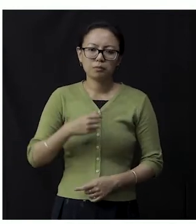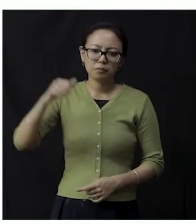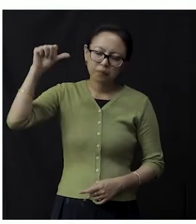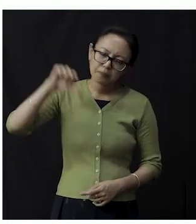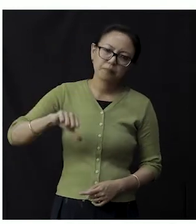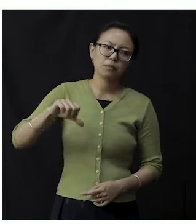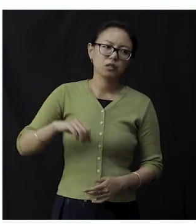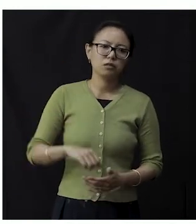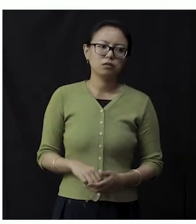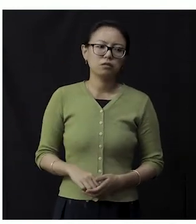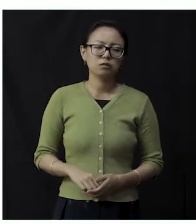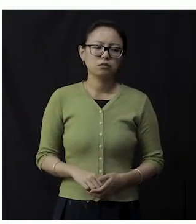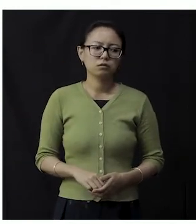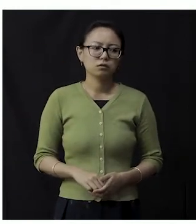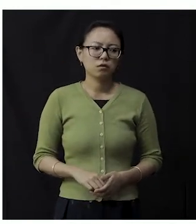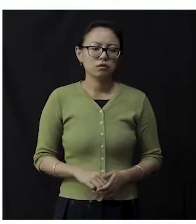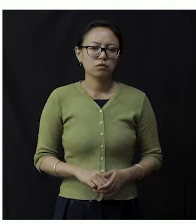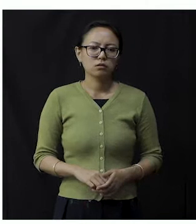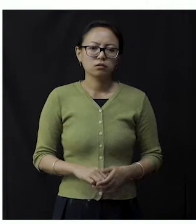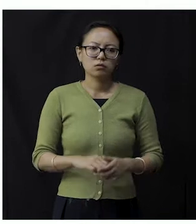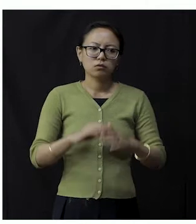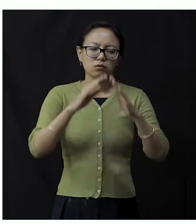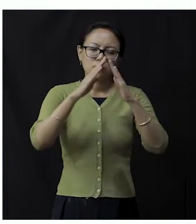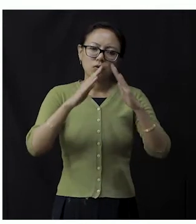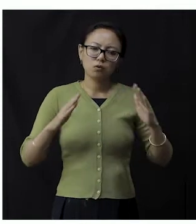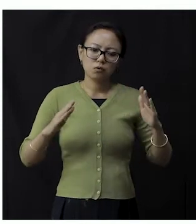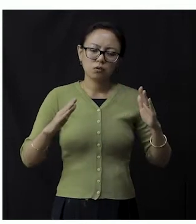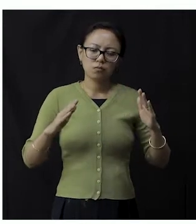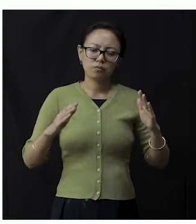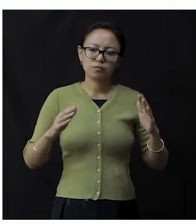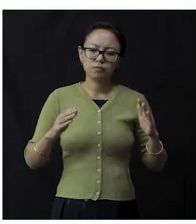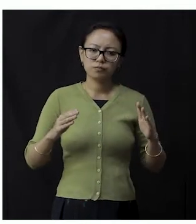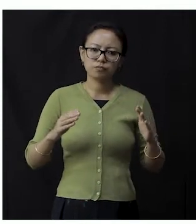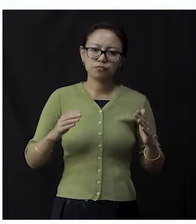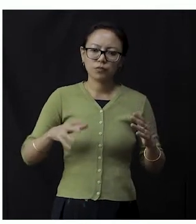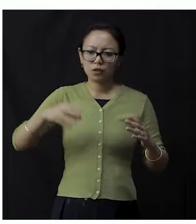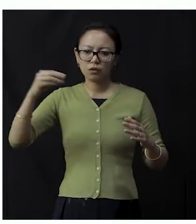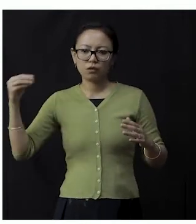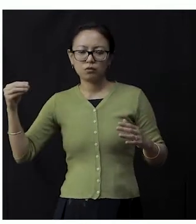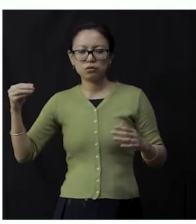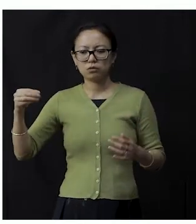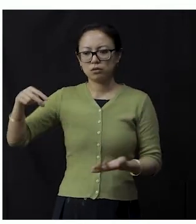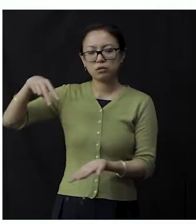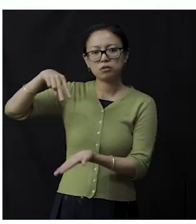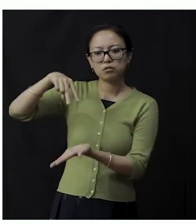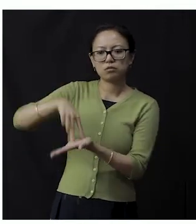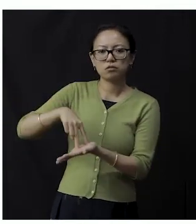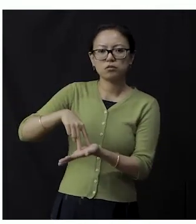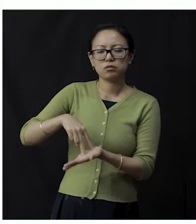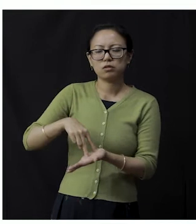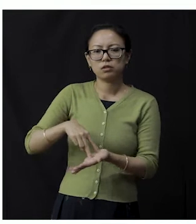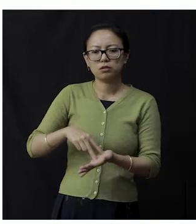stand outside different houses, and he would beat tin cans and make terrible